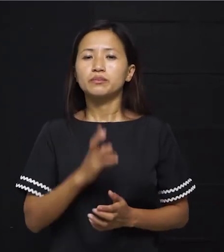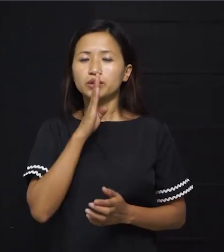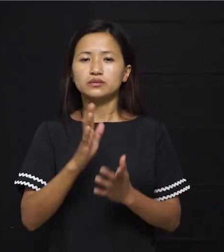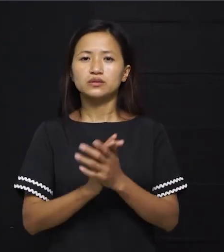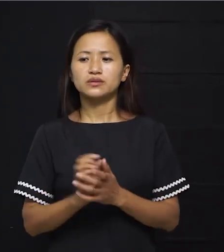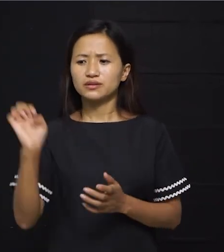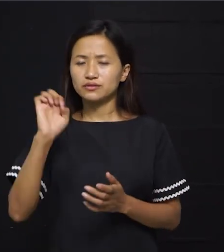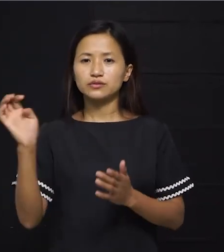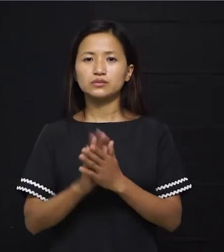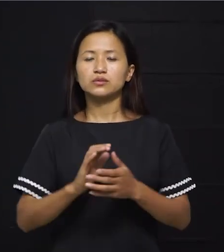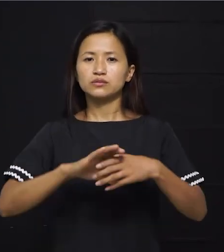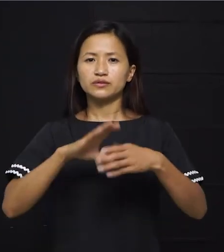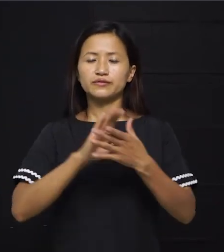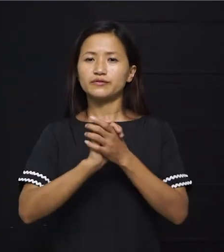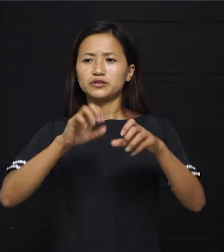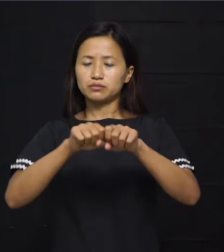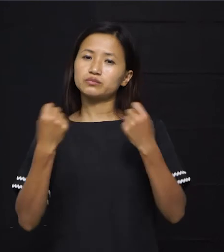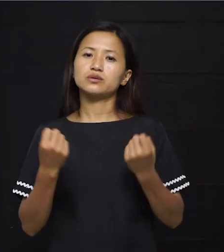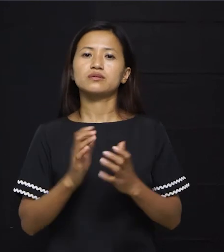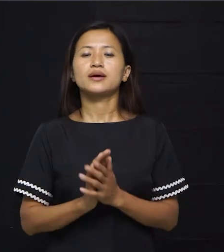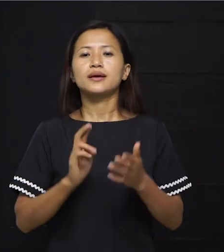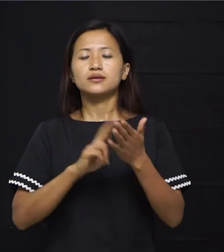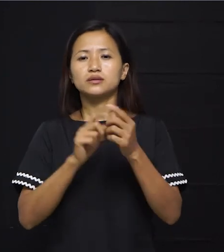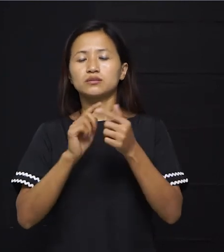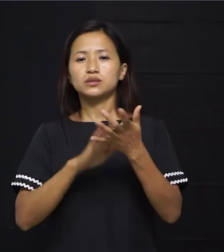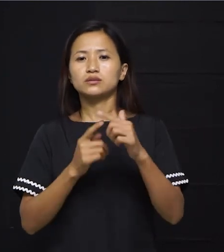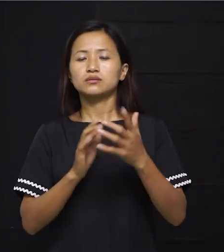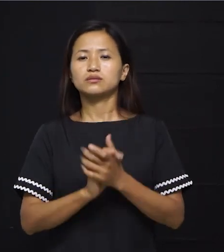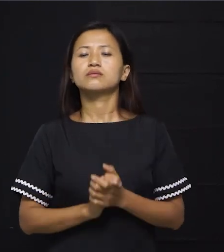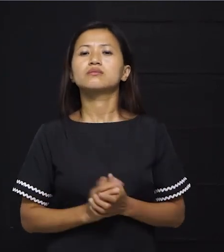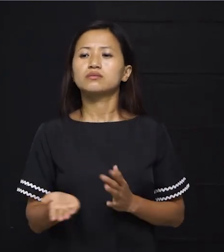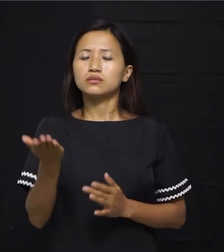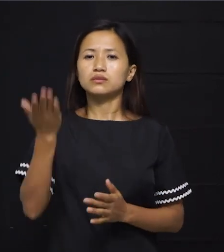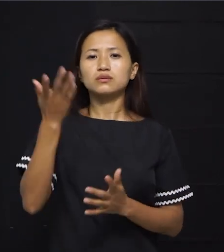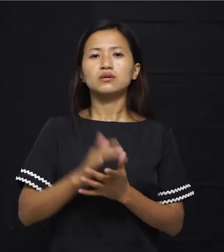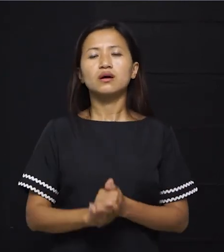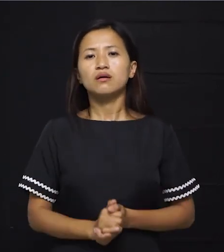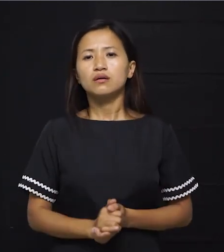even though their friendship broke, their enmity was starting to grow, but